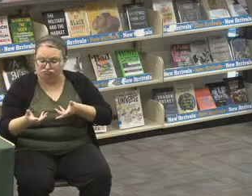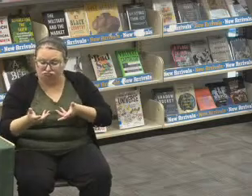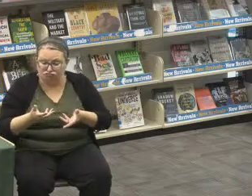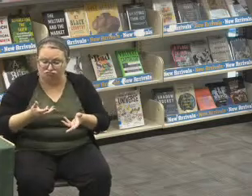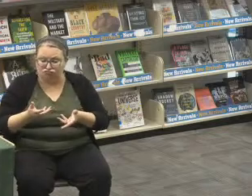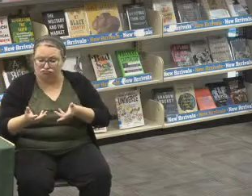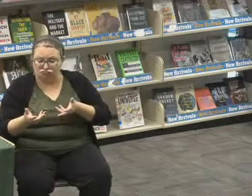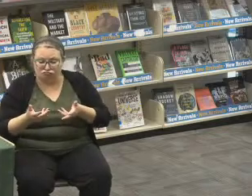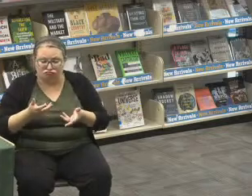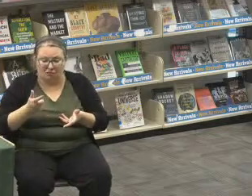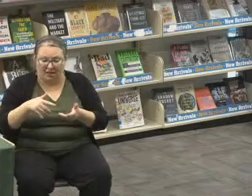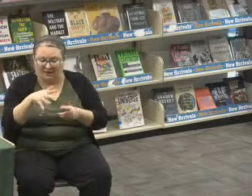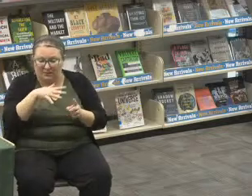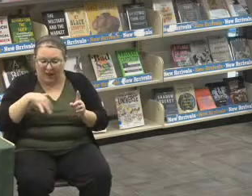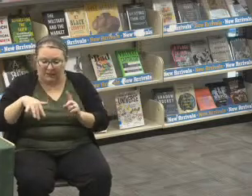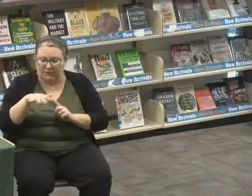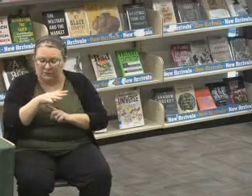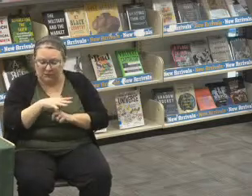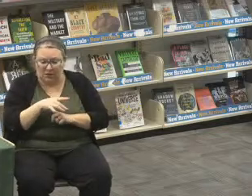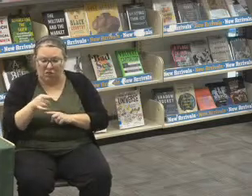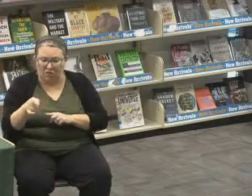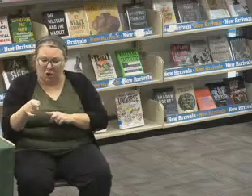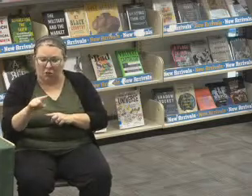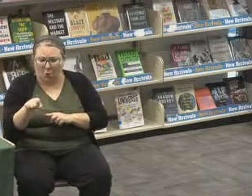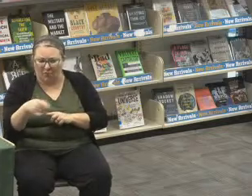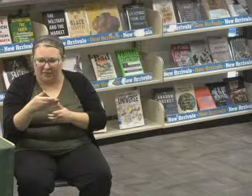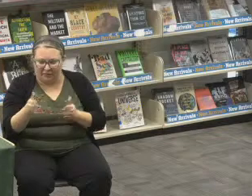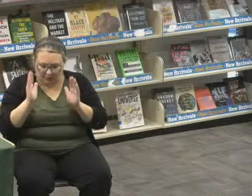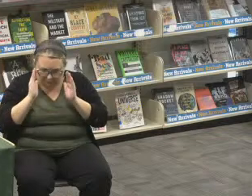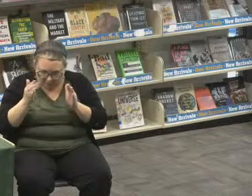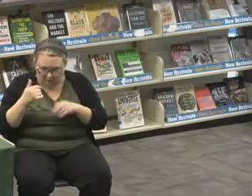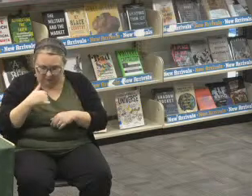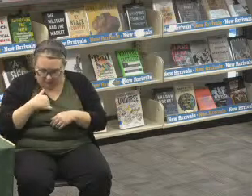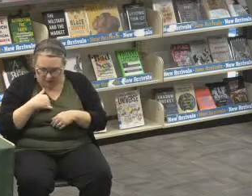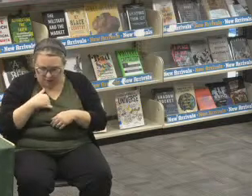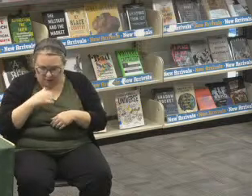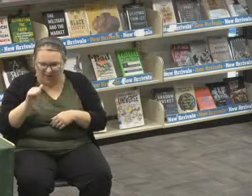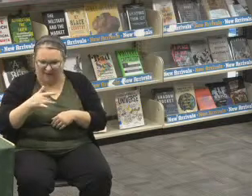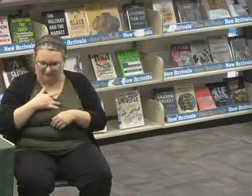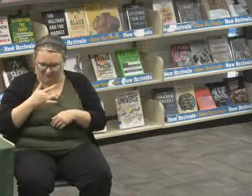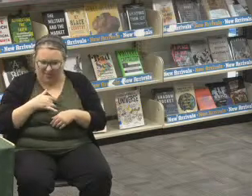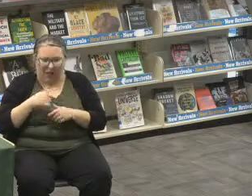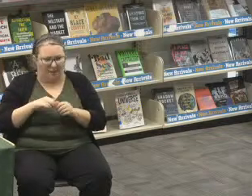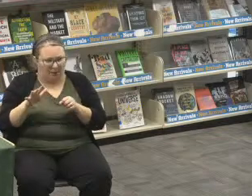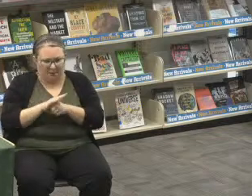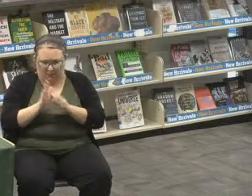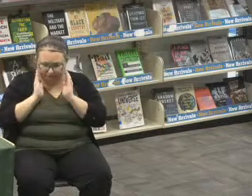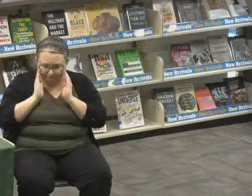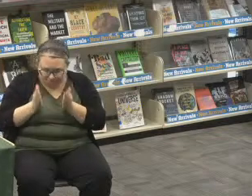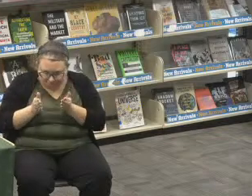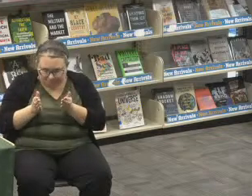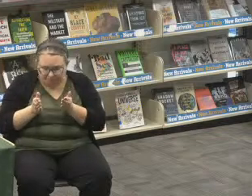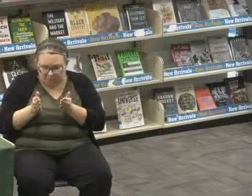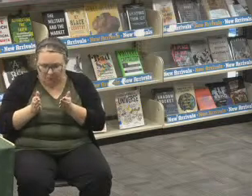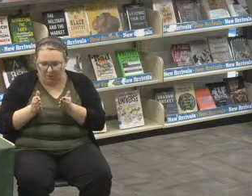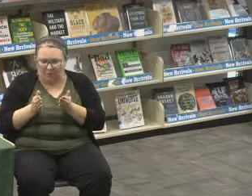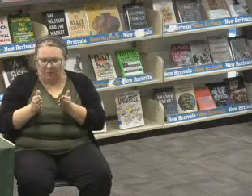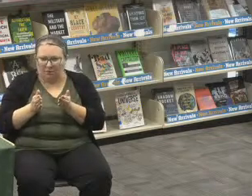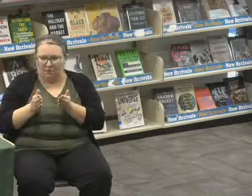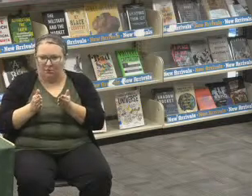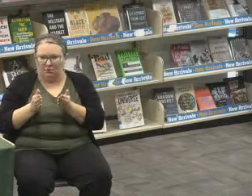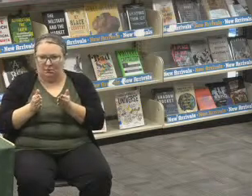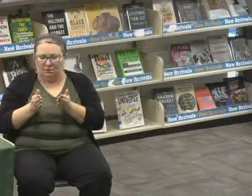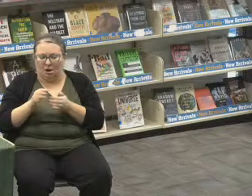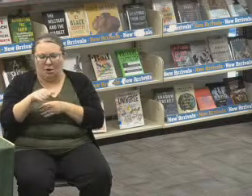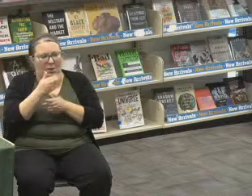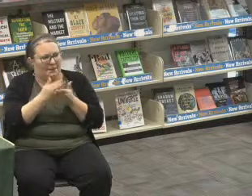into this space where they're kind of the only thing in front of me, and they could feel that. And